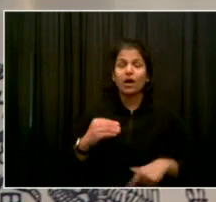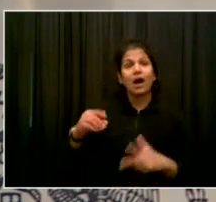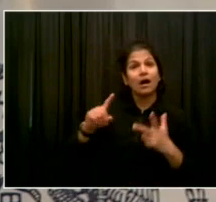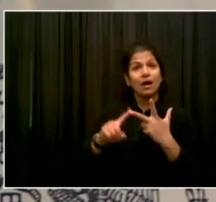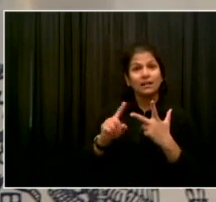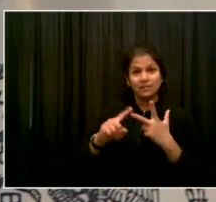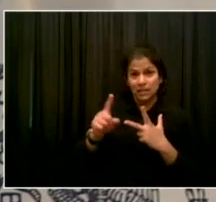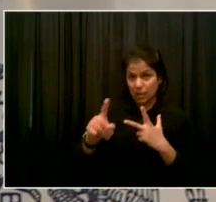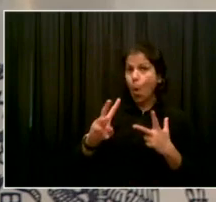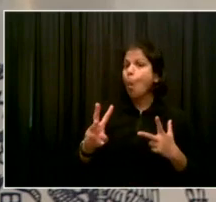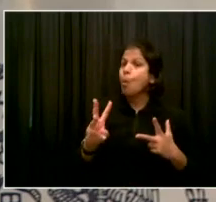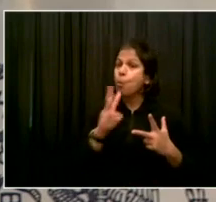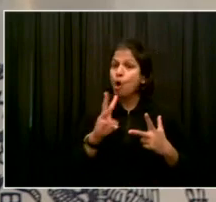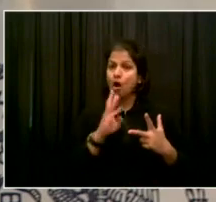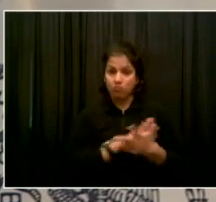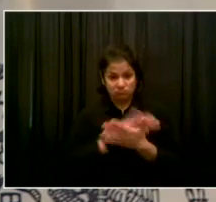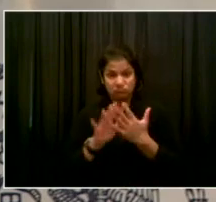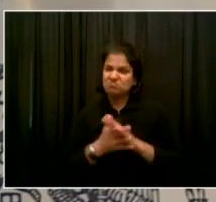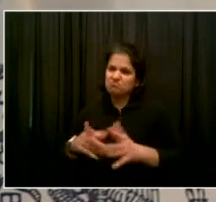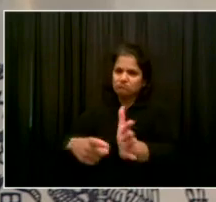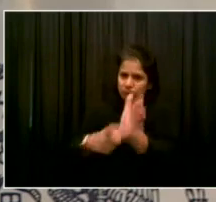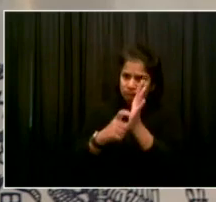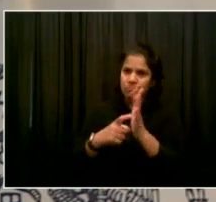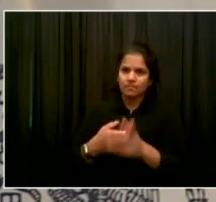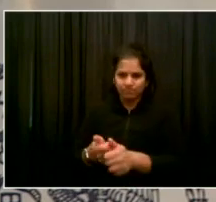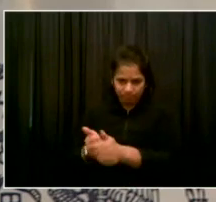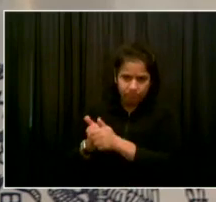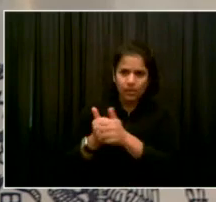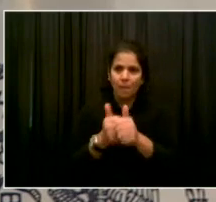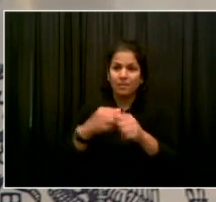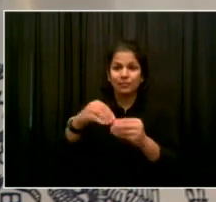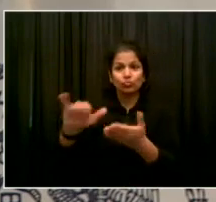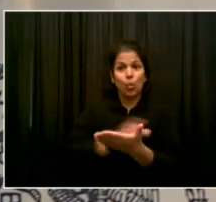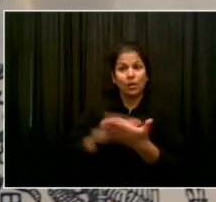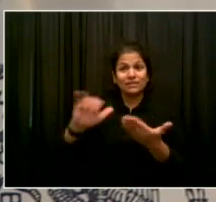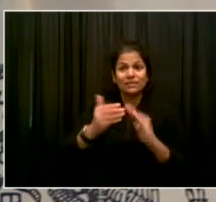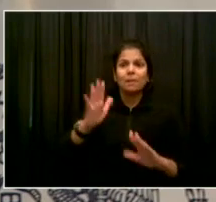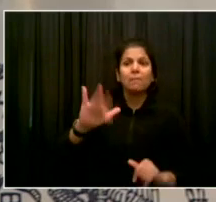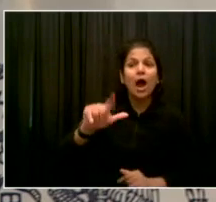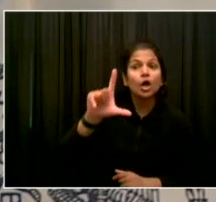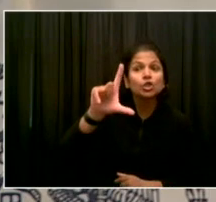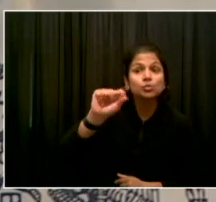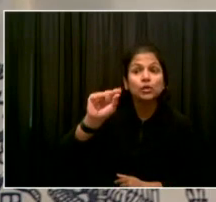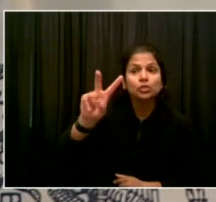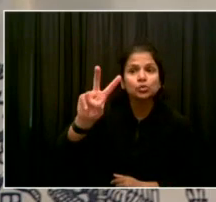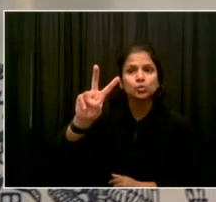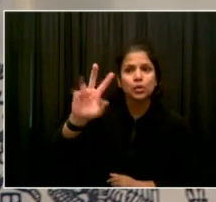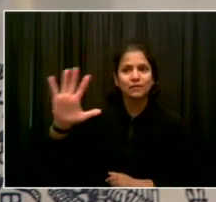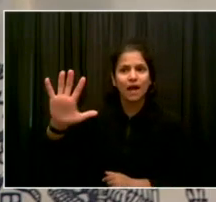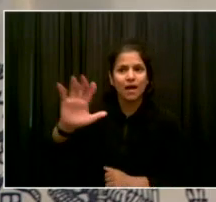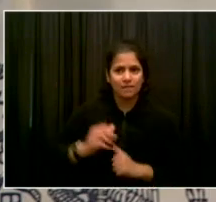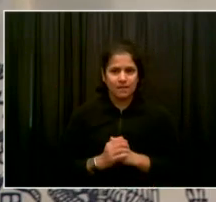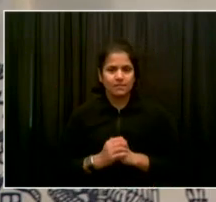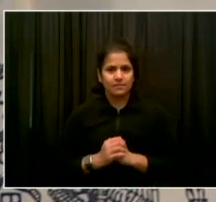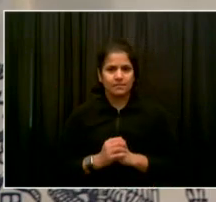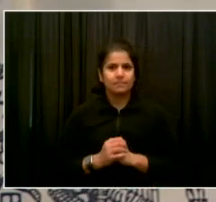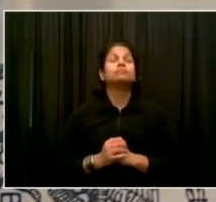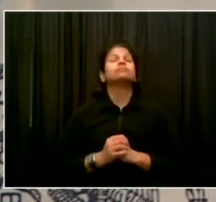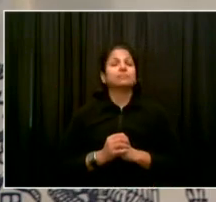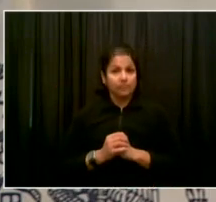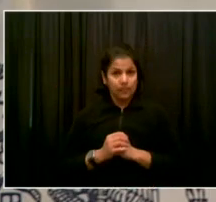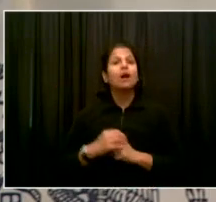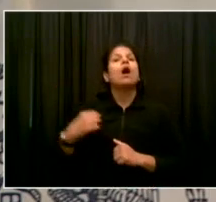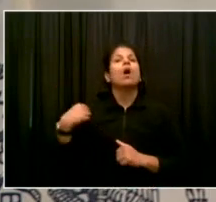we have secured, including with the action we took with Hydro-Quebec, we have secured the solar power, the